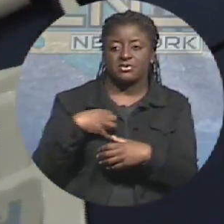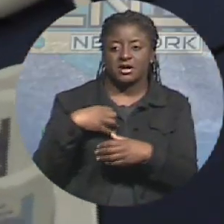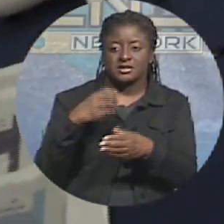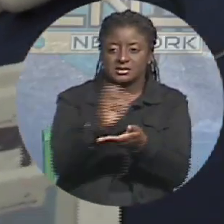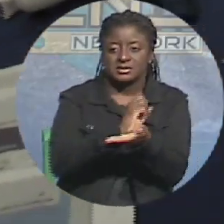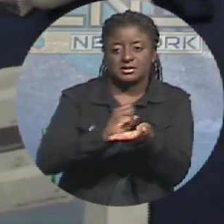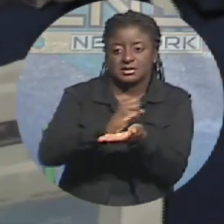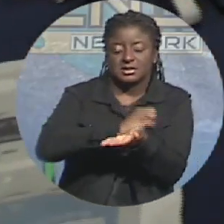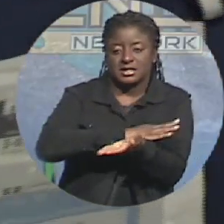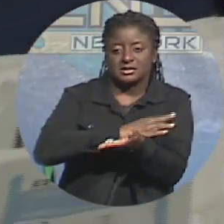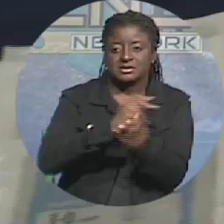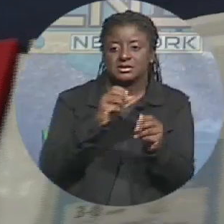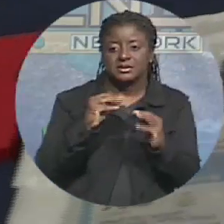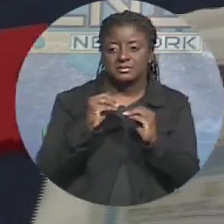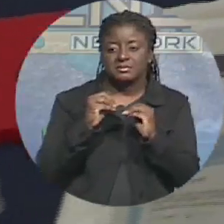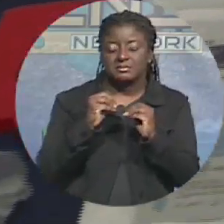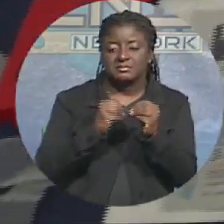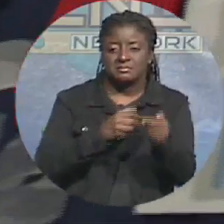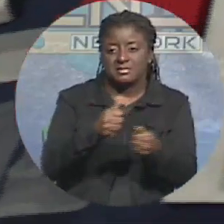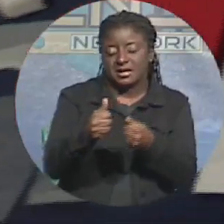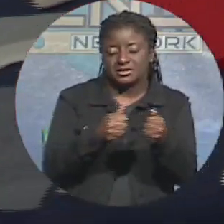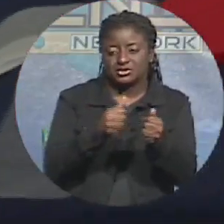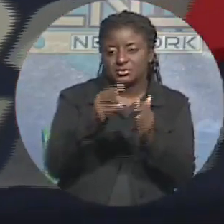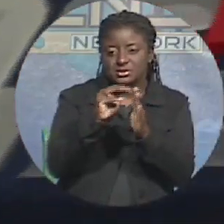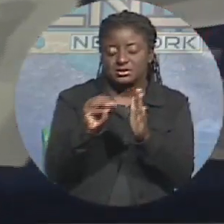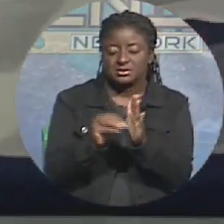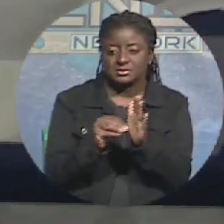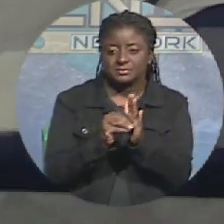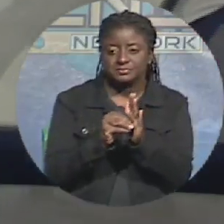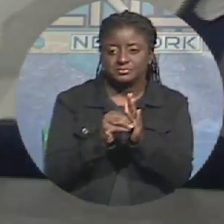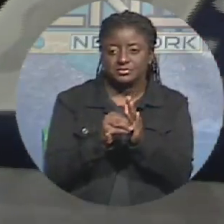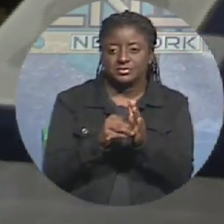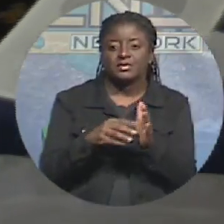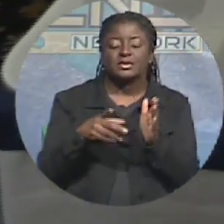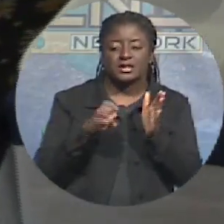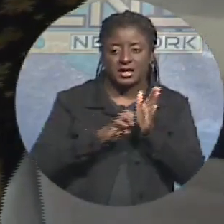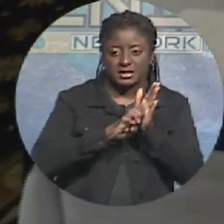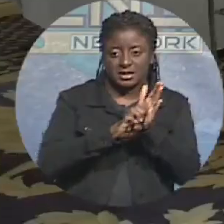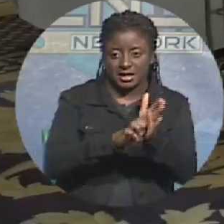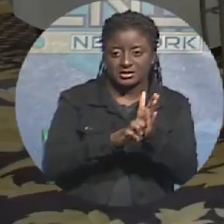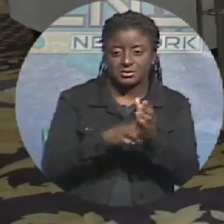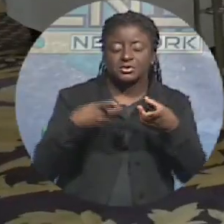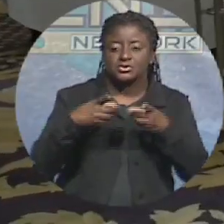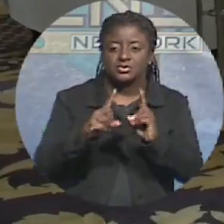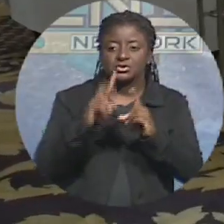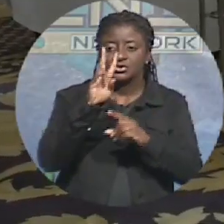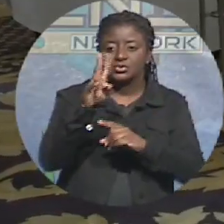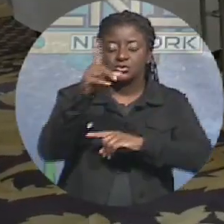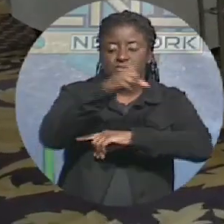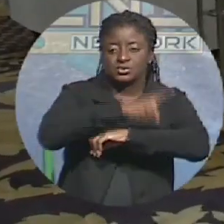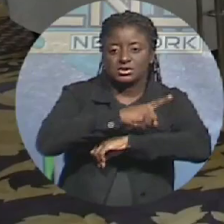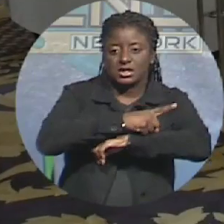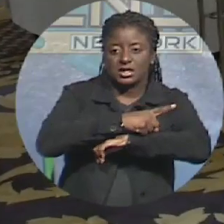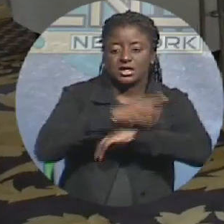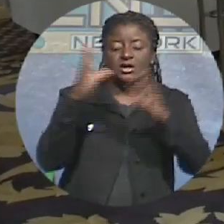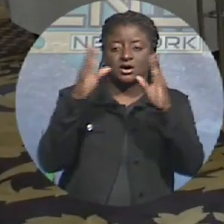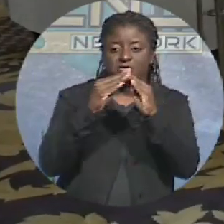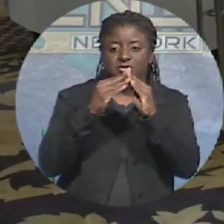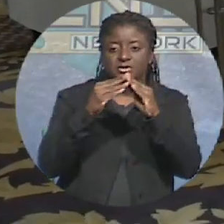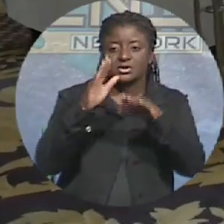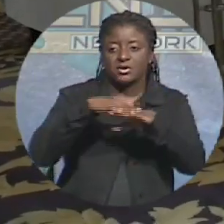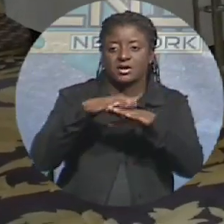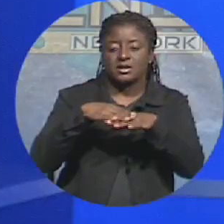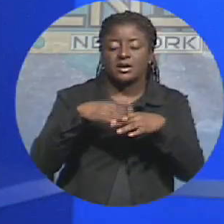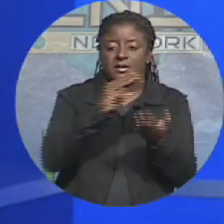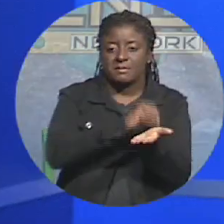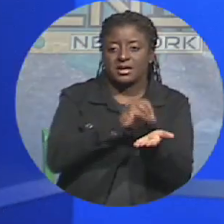exhibition has been mounted during the 2-day conference showcasing the latest trends in medical care. Altavi's Munnings for the ZNS News